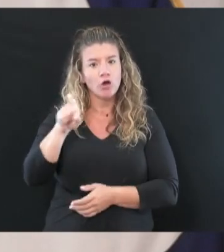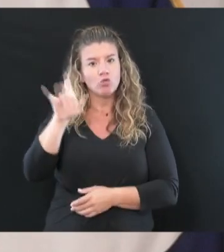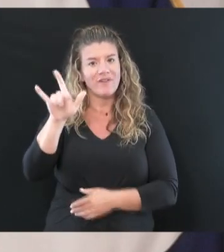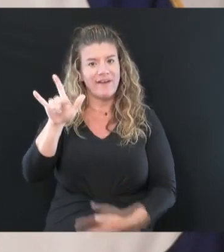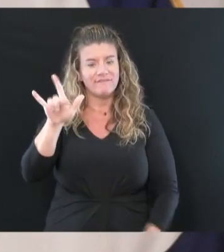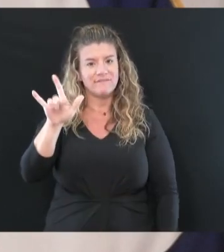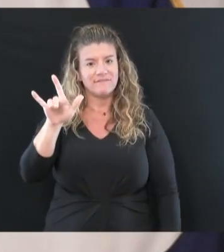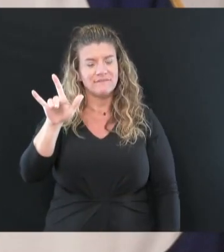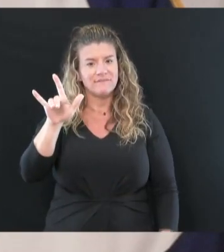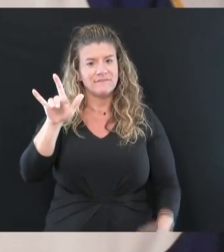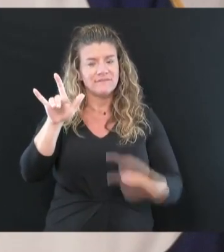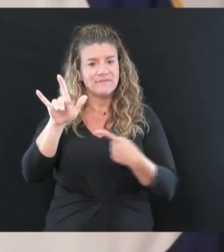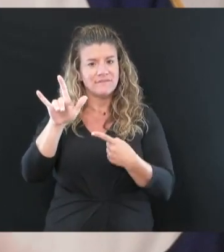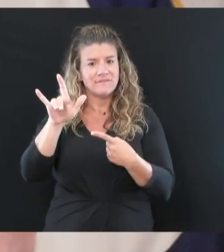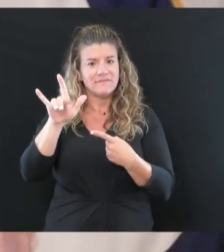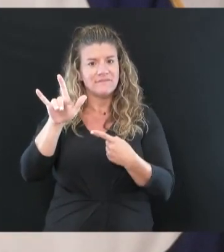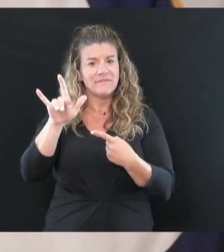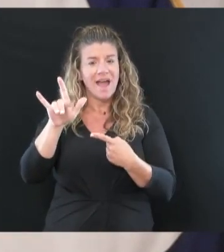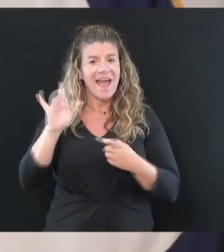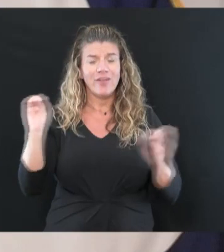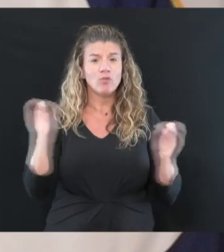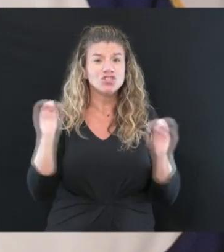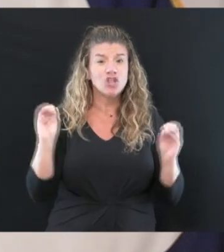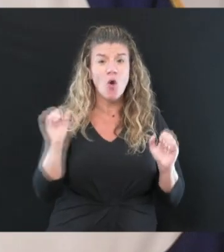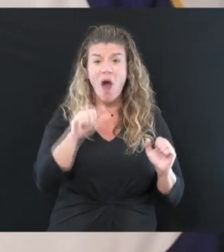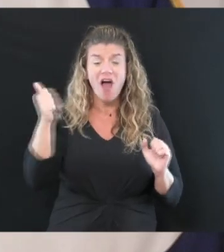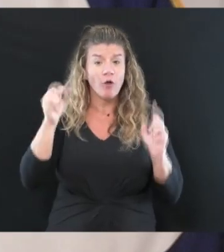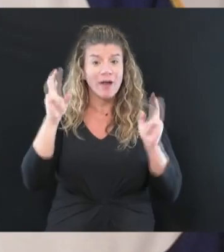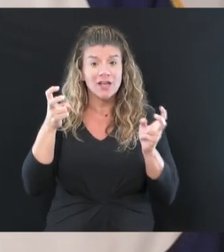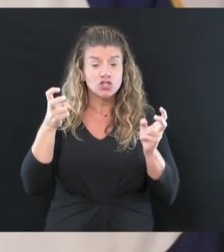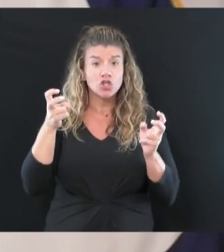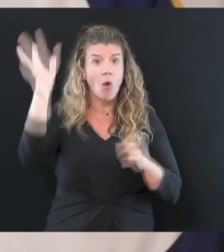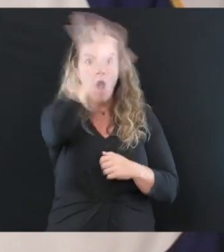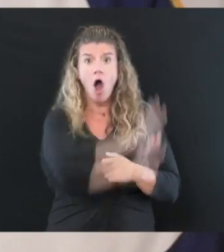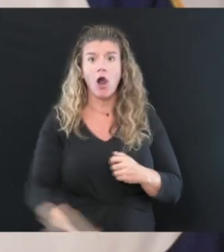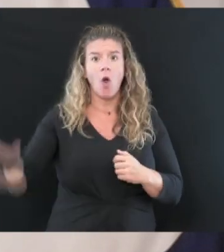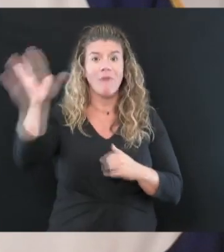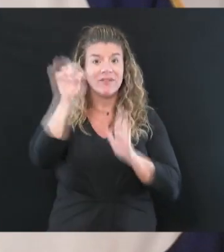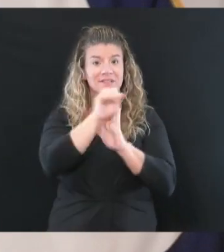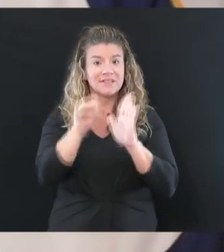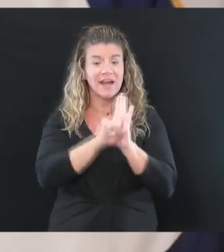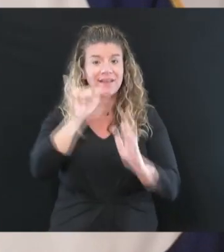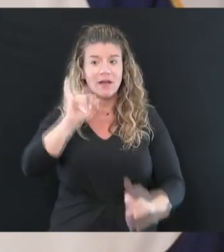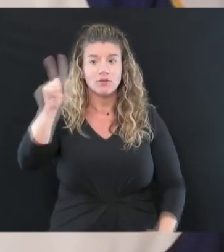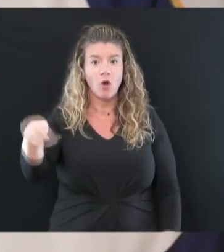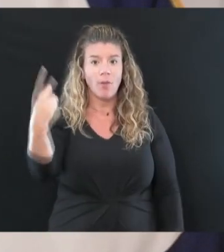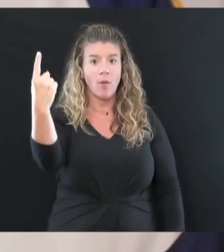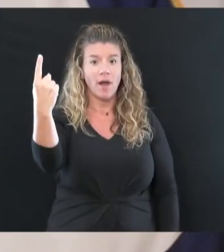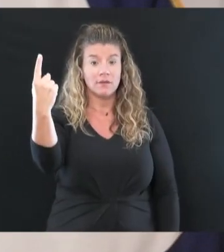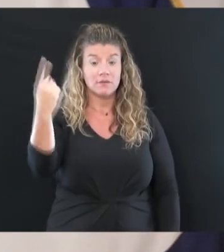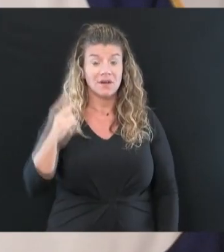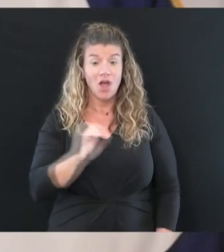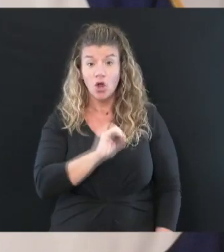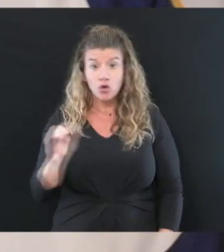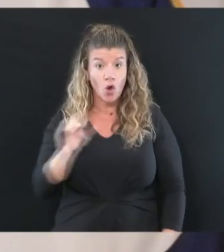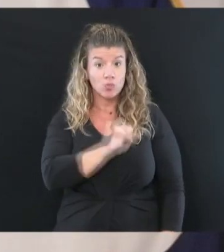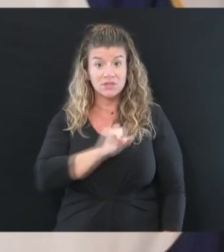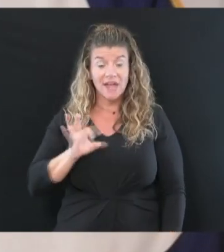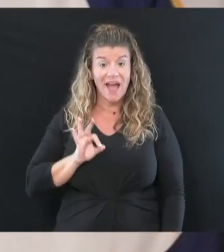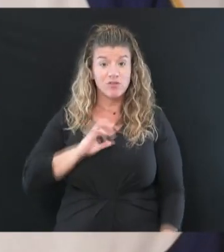125 and you didn't have a situation anywhere else in the state and everything, and there was no staff infected,